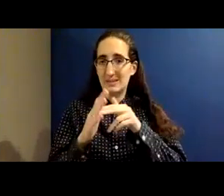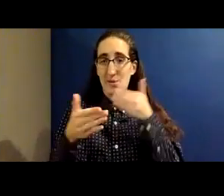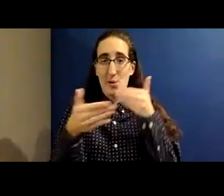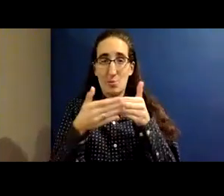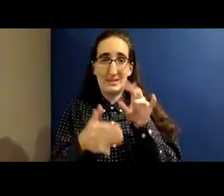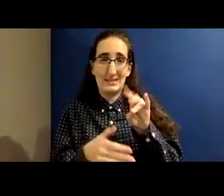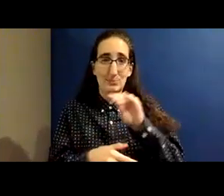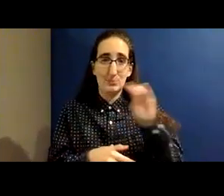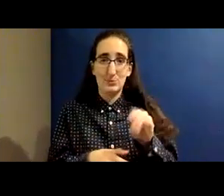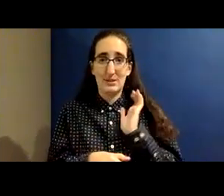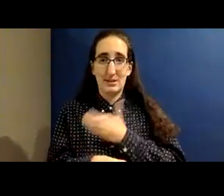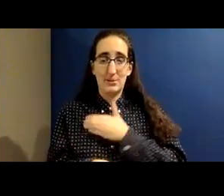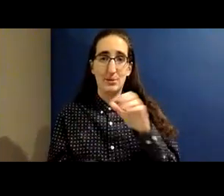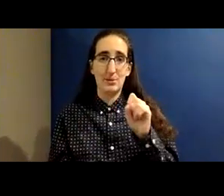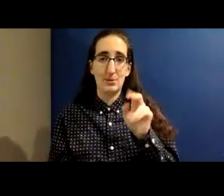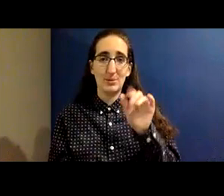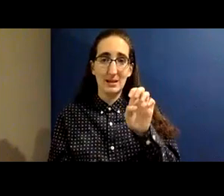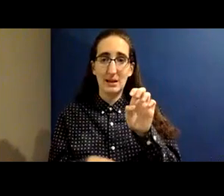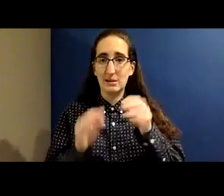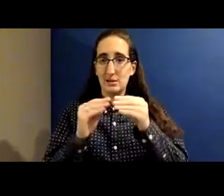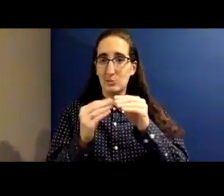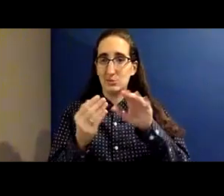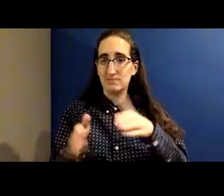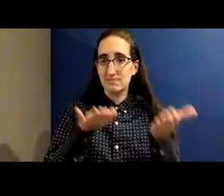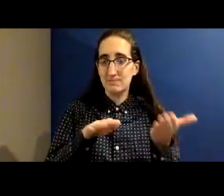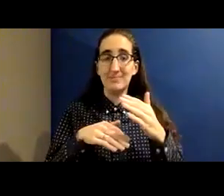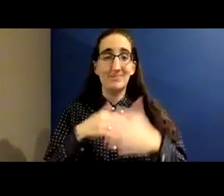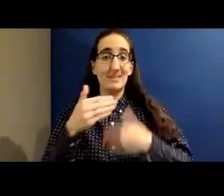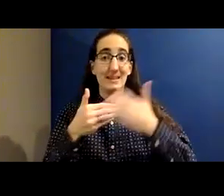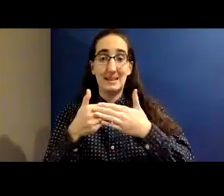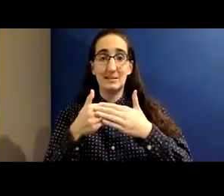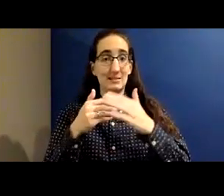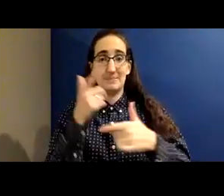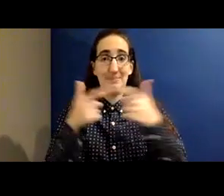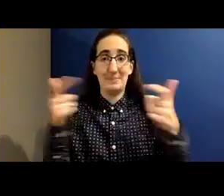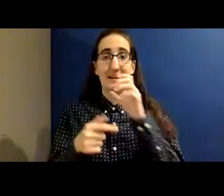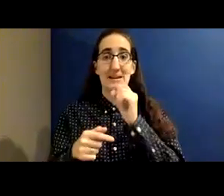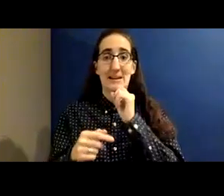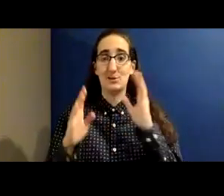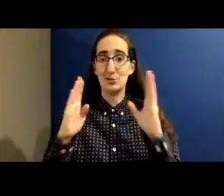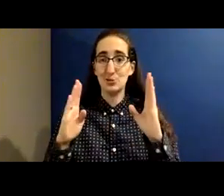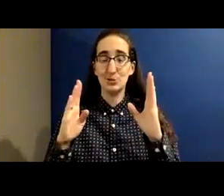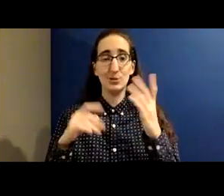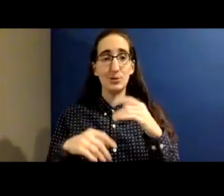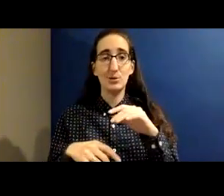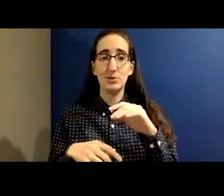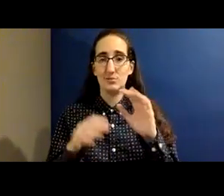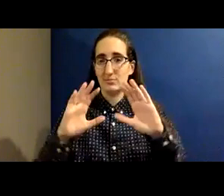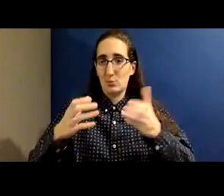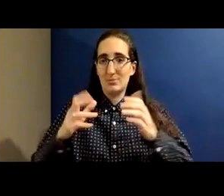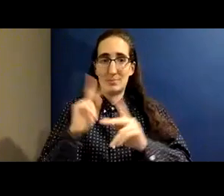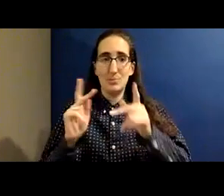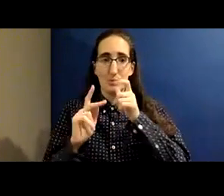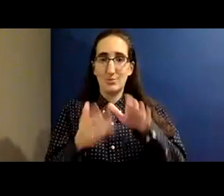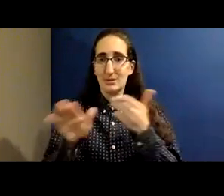our suicide fatalities. The next largest age bracket or category of people who die